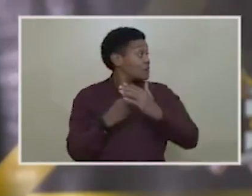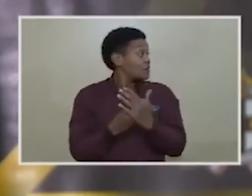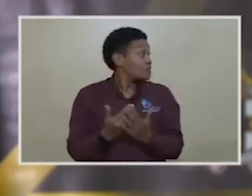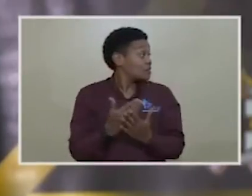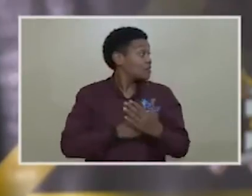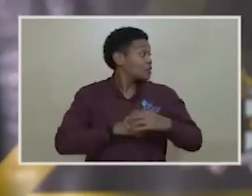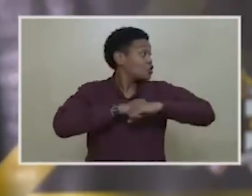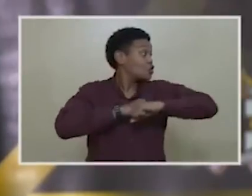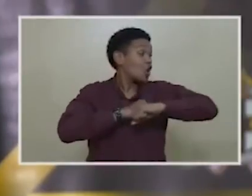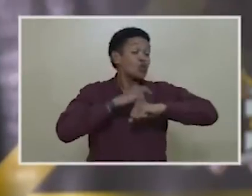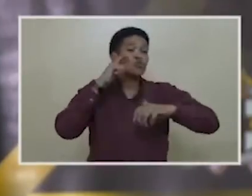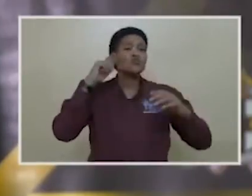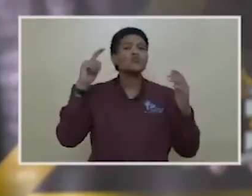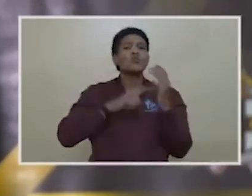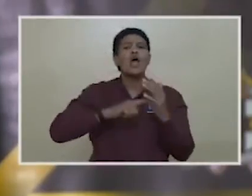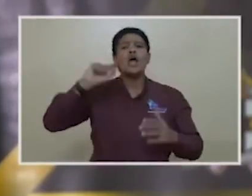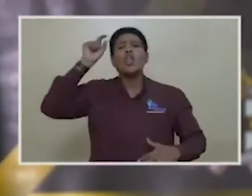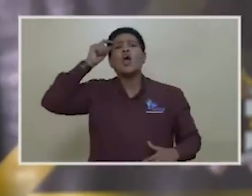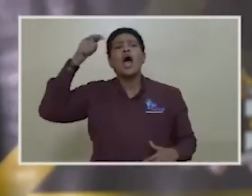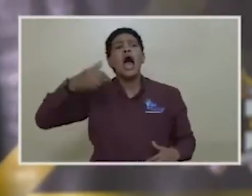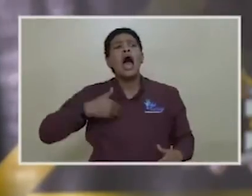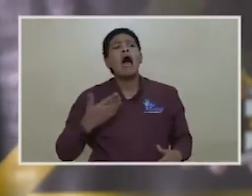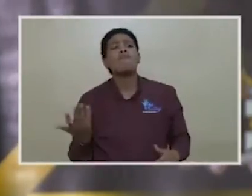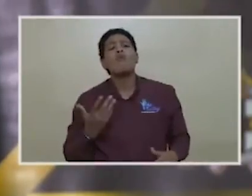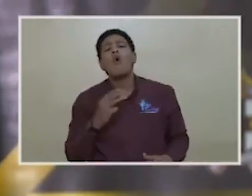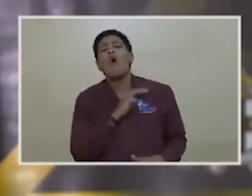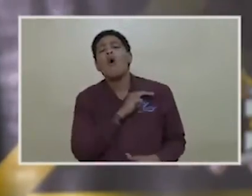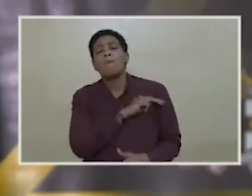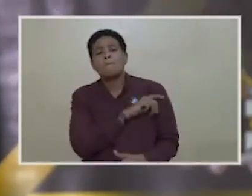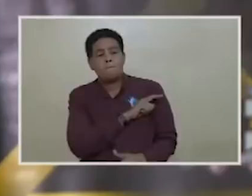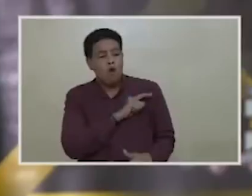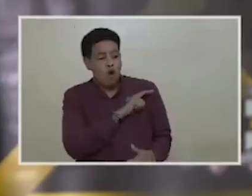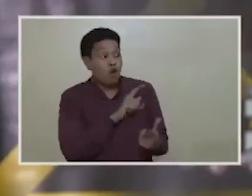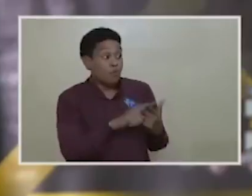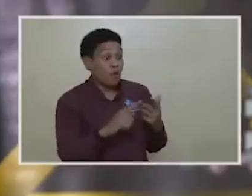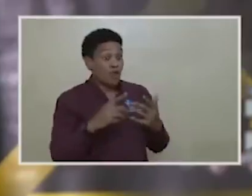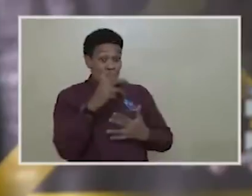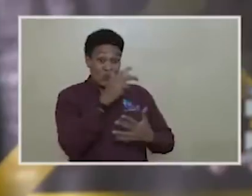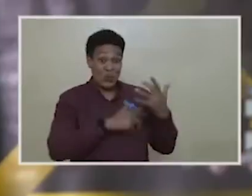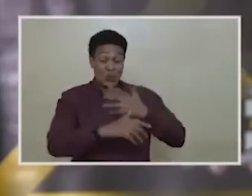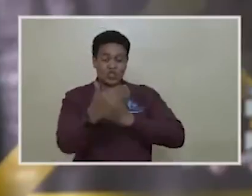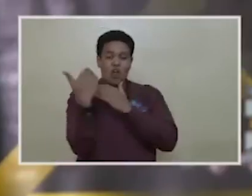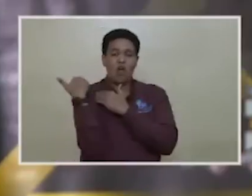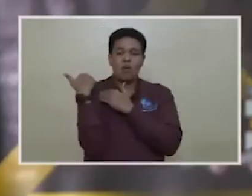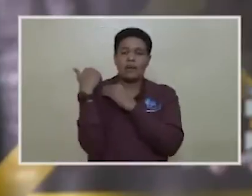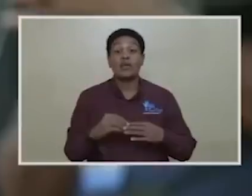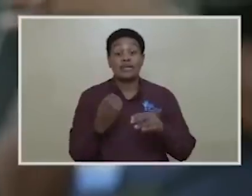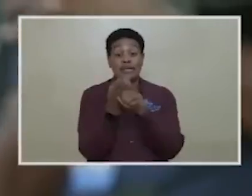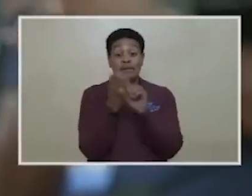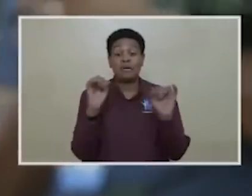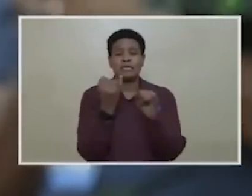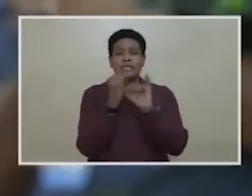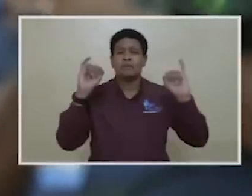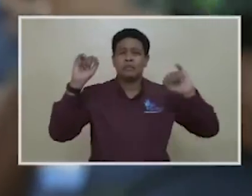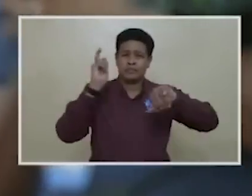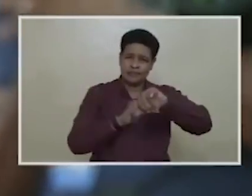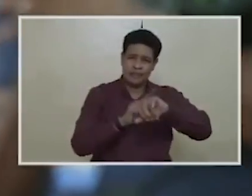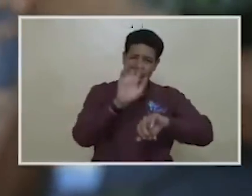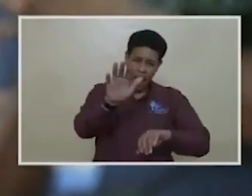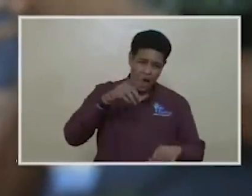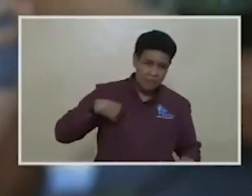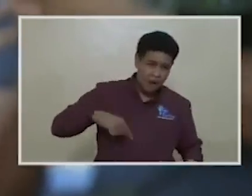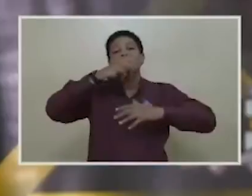that the government has a moral and social obligation to guarantee